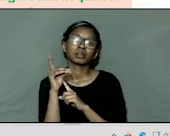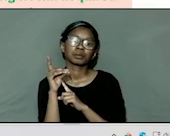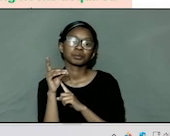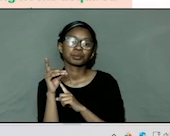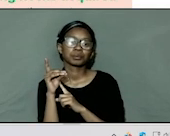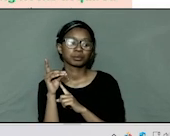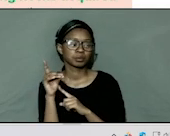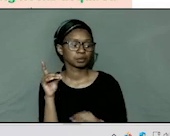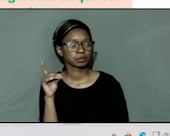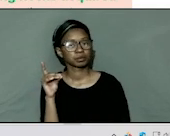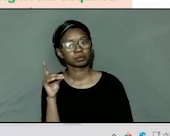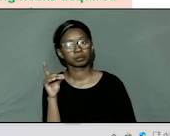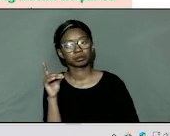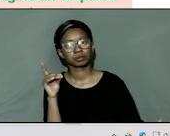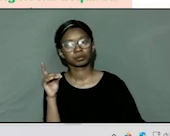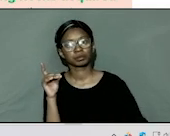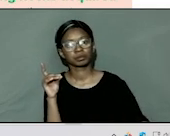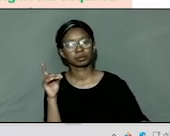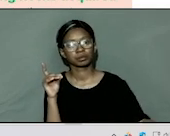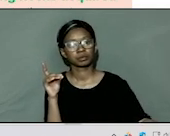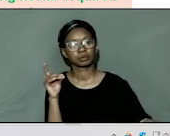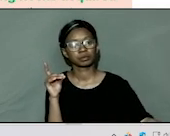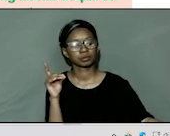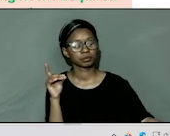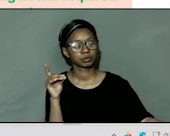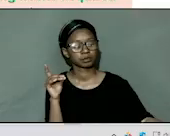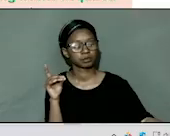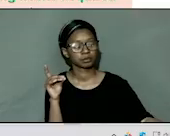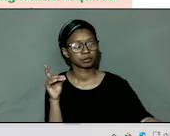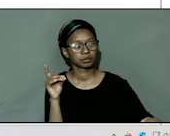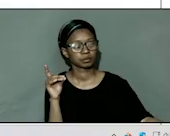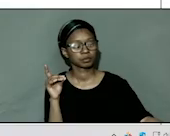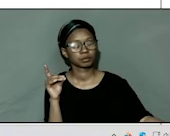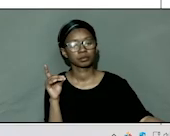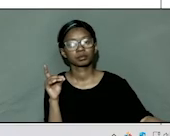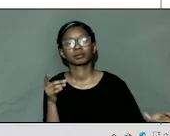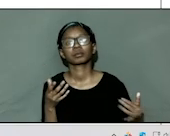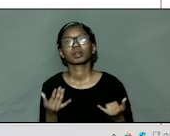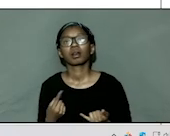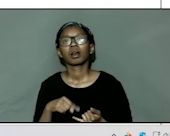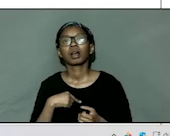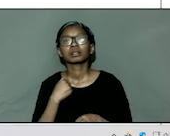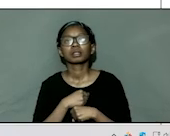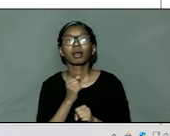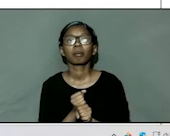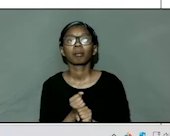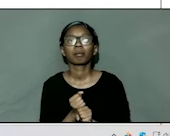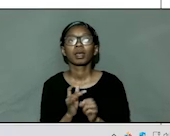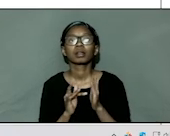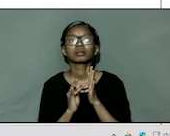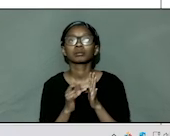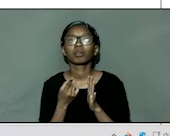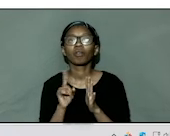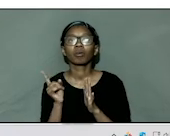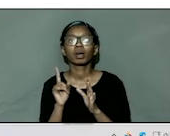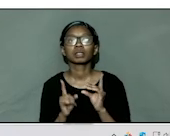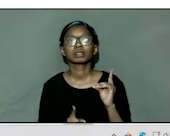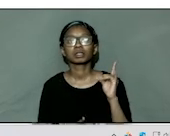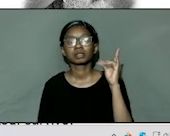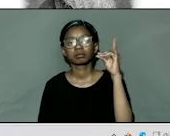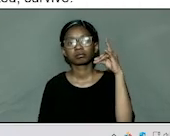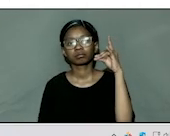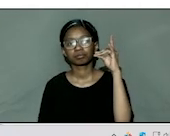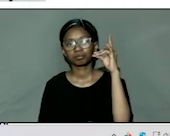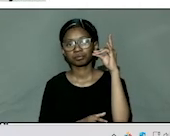Now, we make an example of what? The giraffes. Ne? Why do giraffes